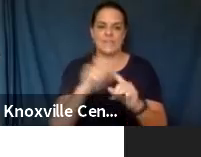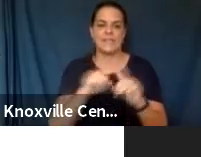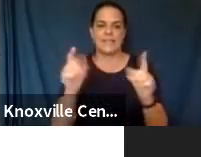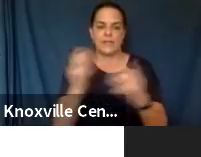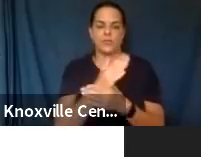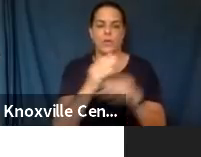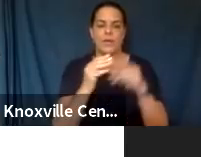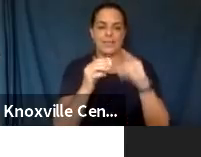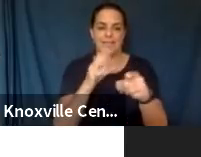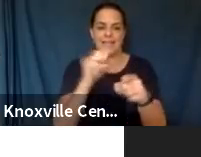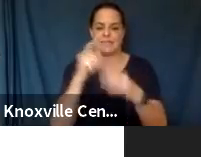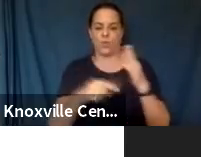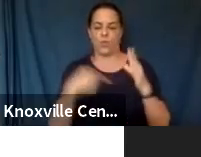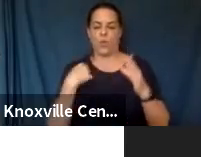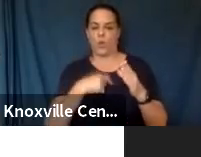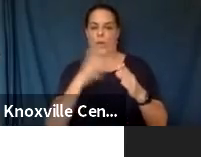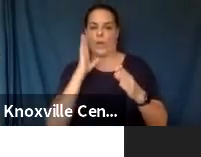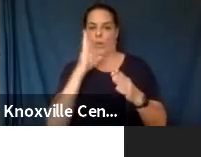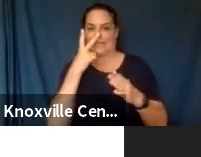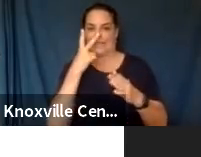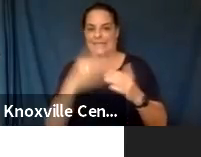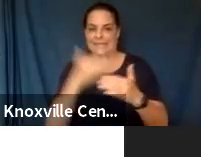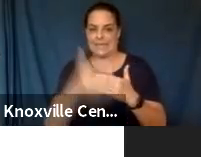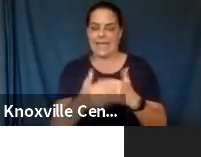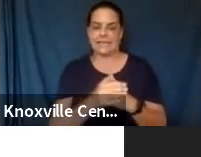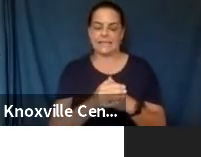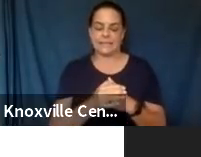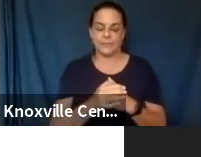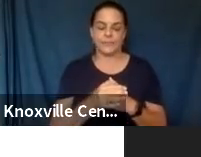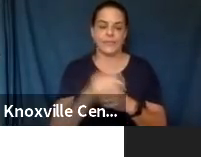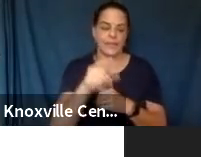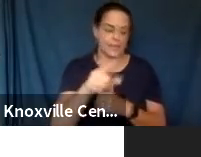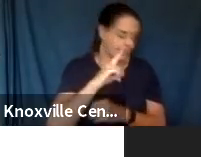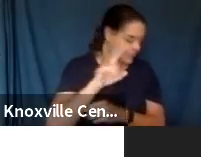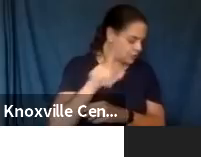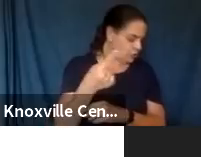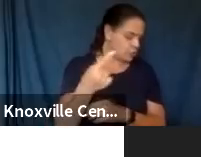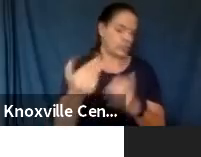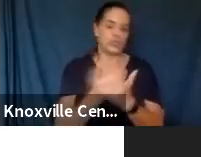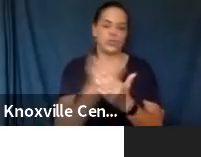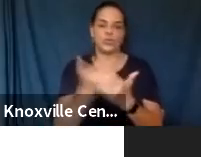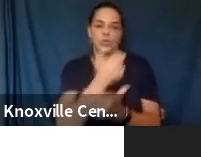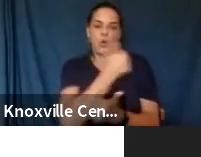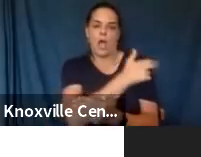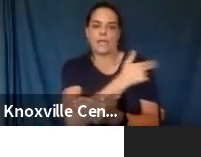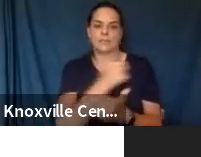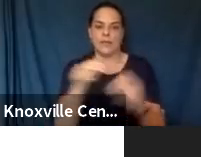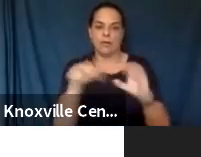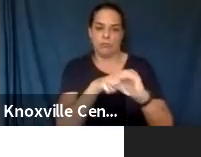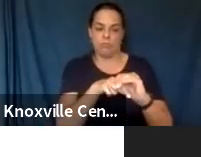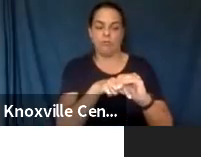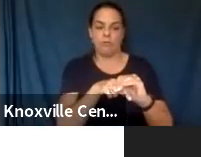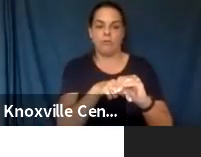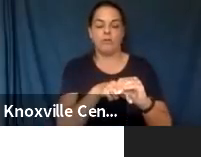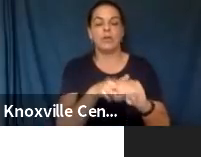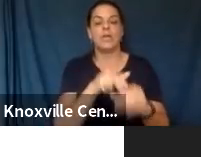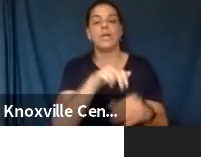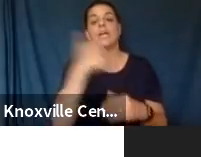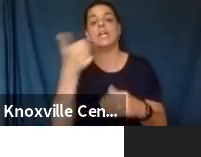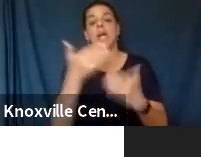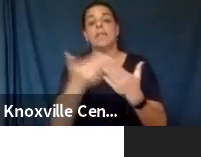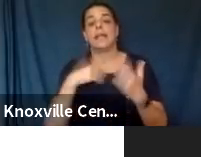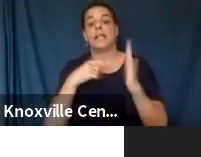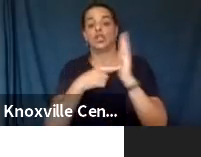between this and what we're about to look at. This is simply new hospitalizations. The other thing I show you, and I'm about to show you, is